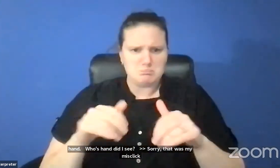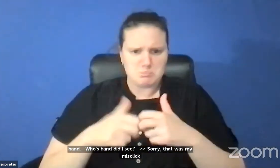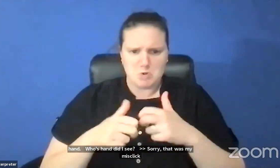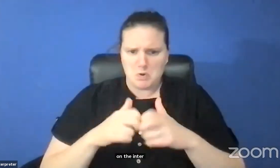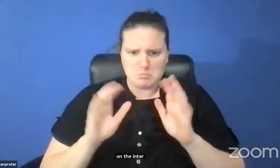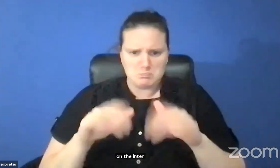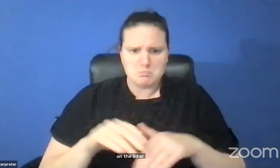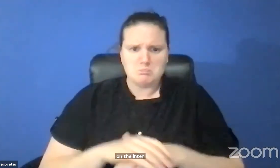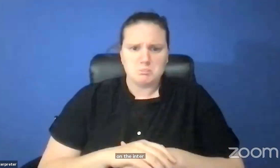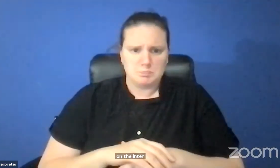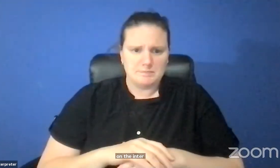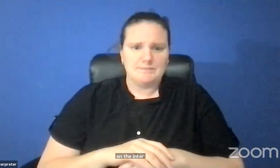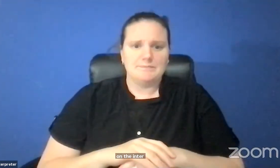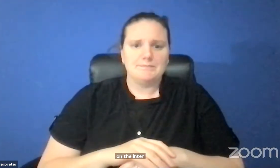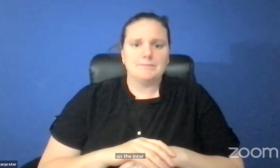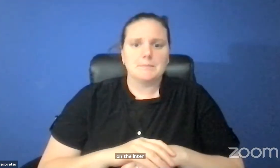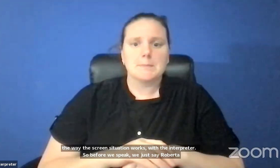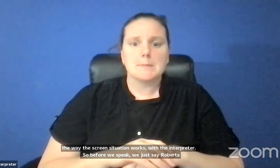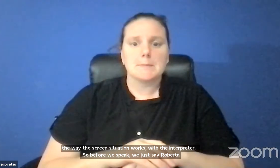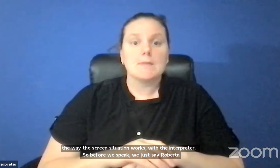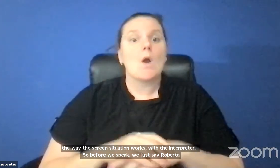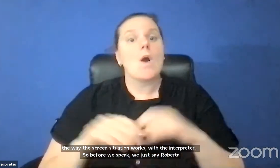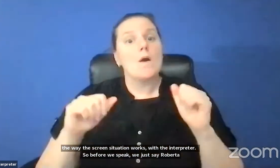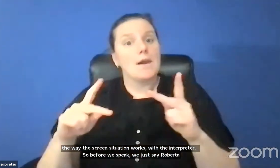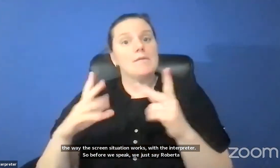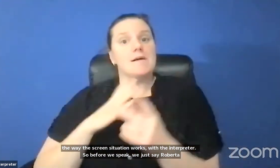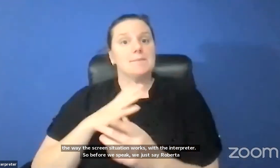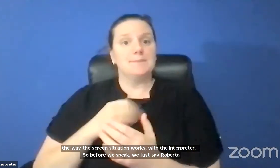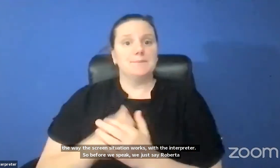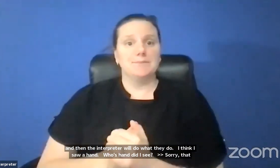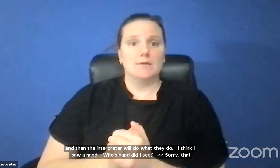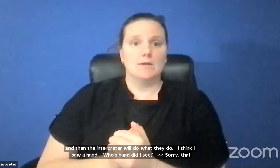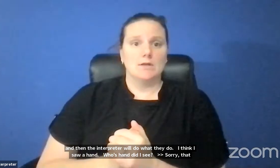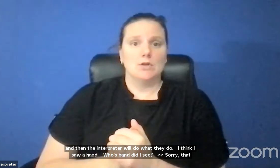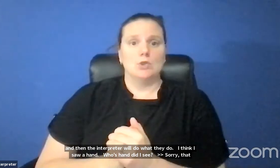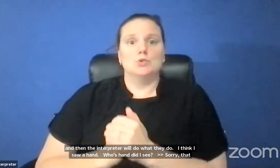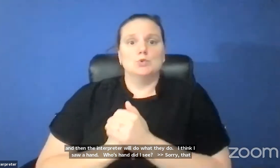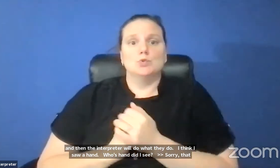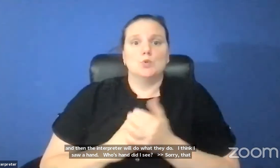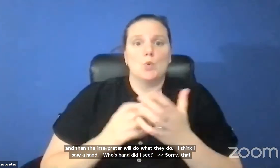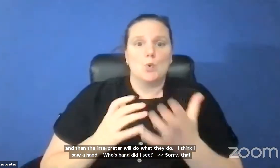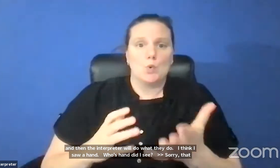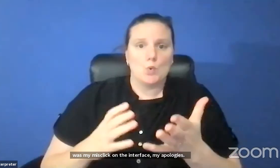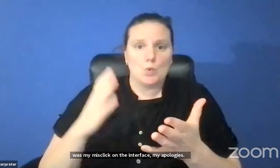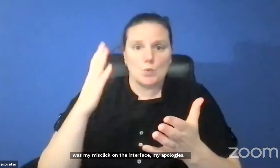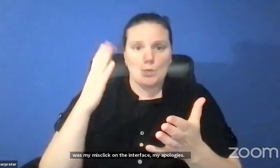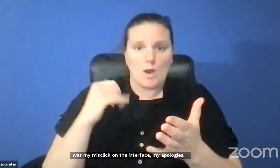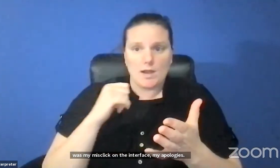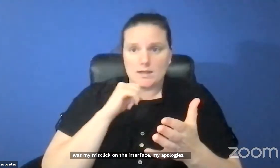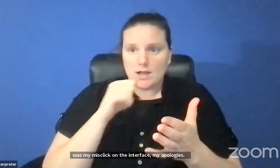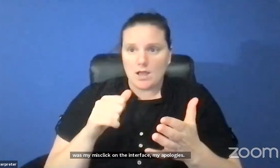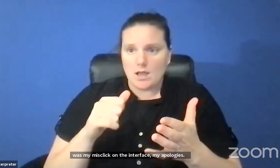all. Okay. So why don't we get our